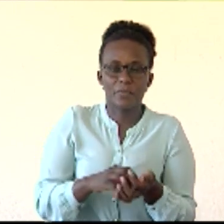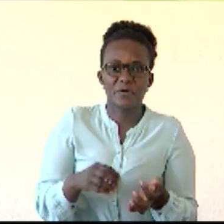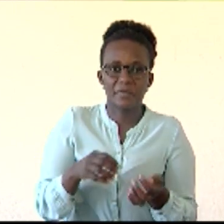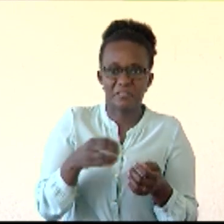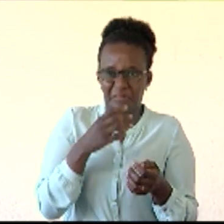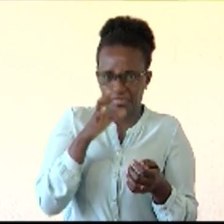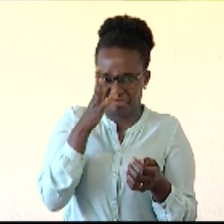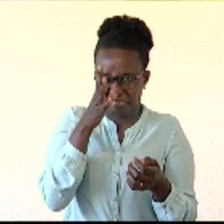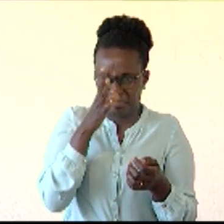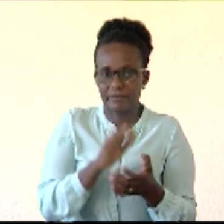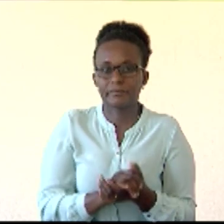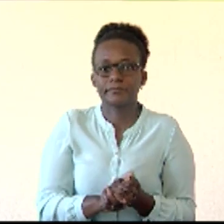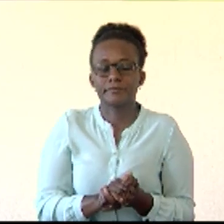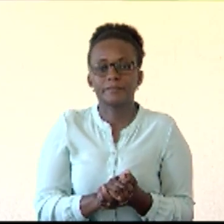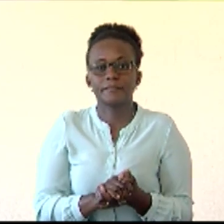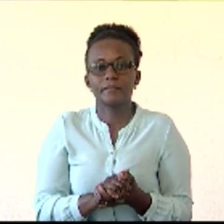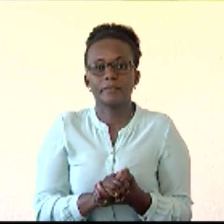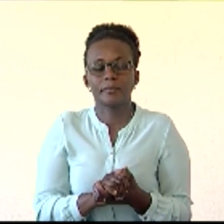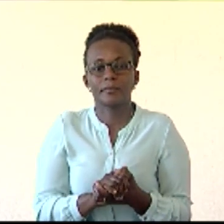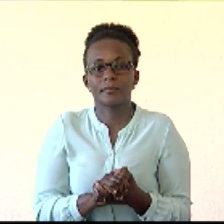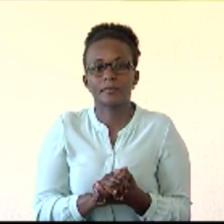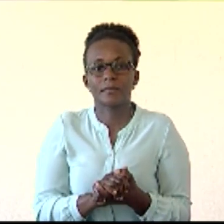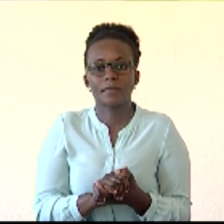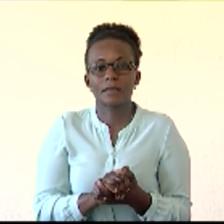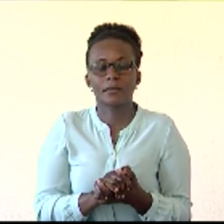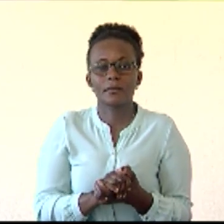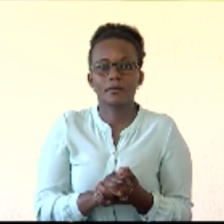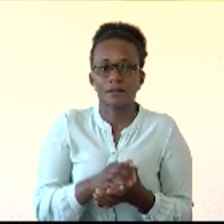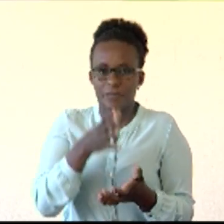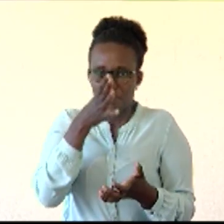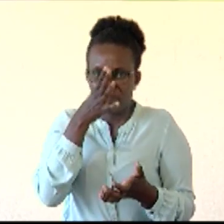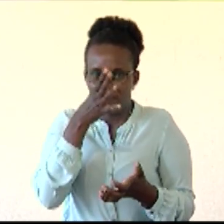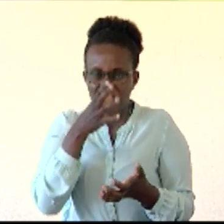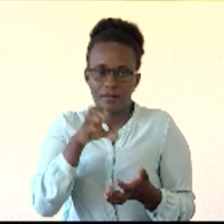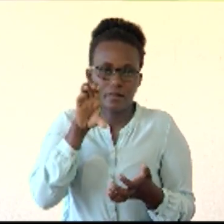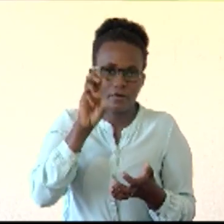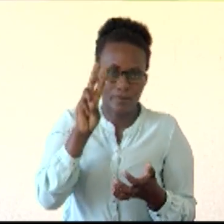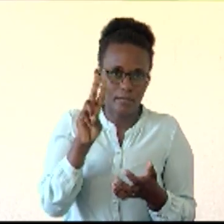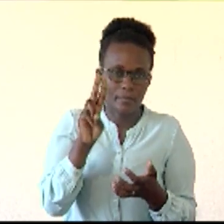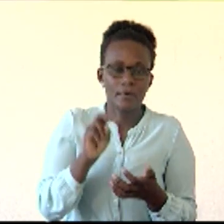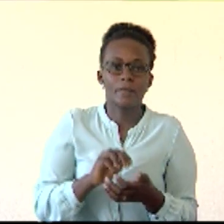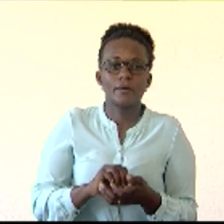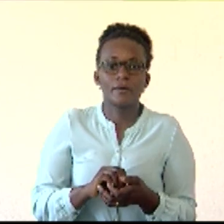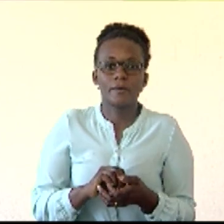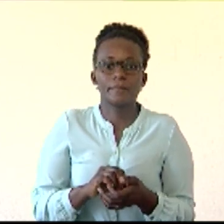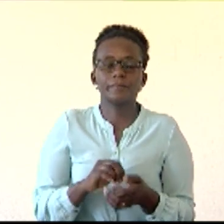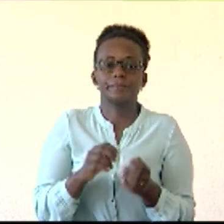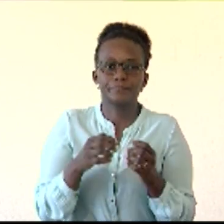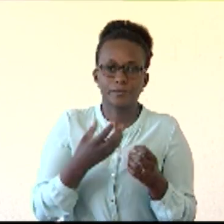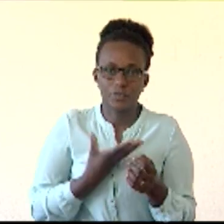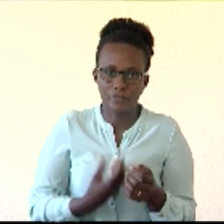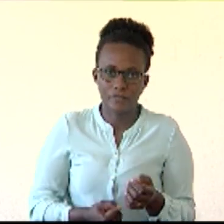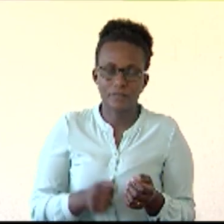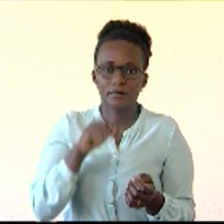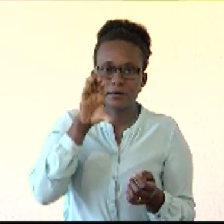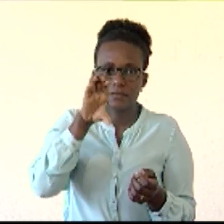I've written some key points that you need to remember down. So this is the cathode. When you look at